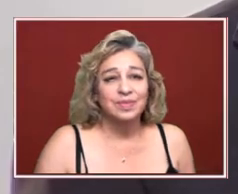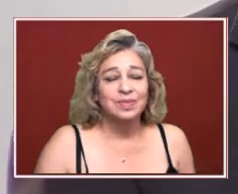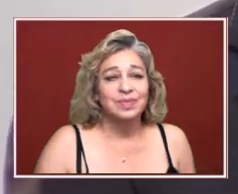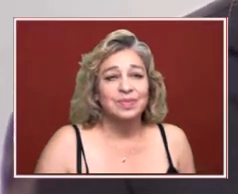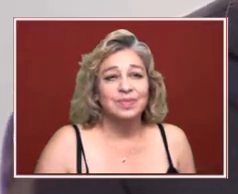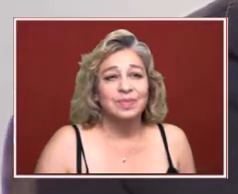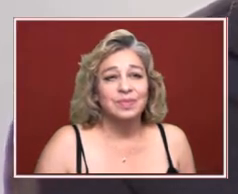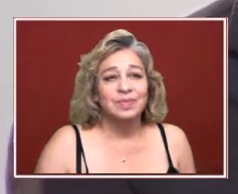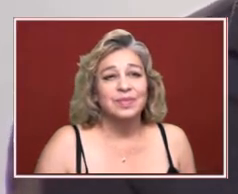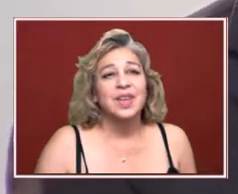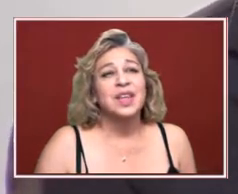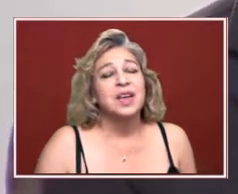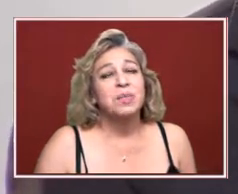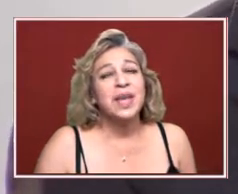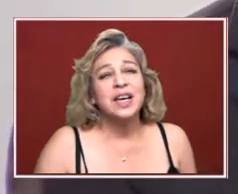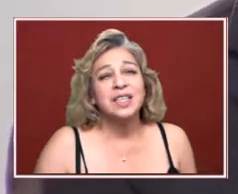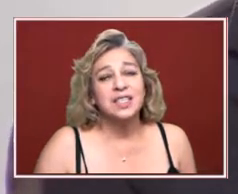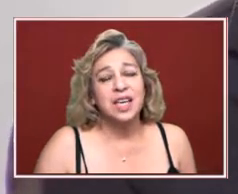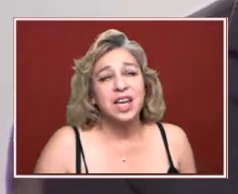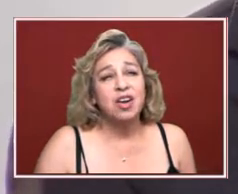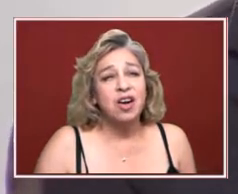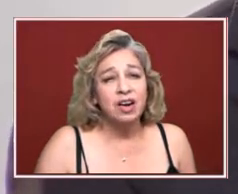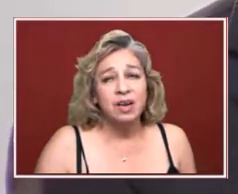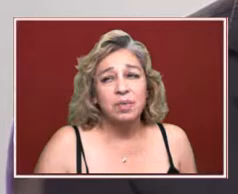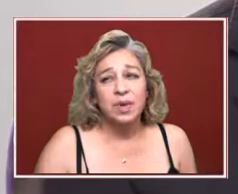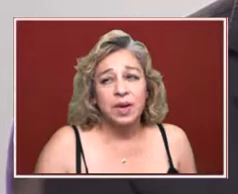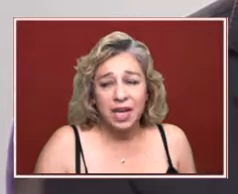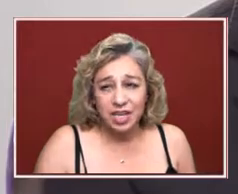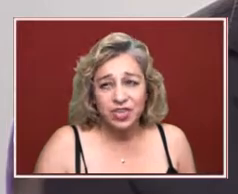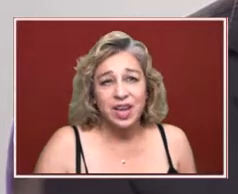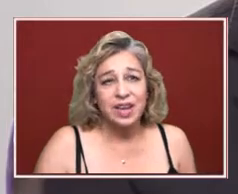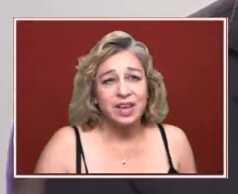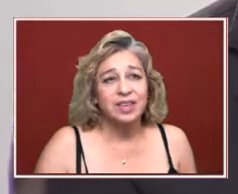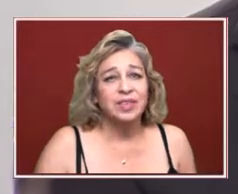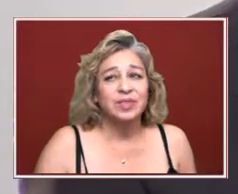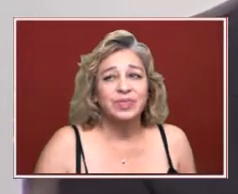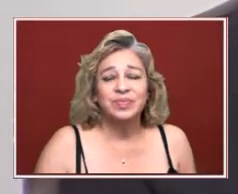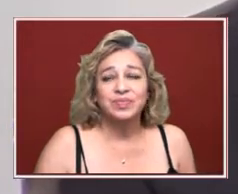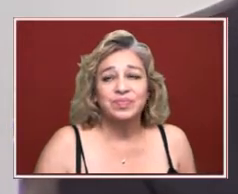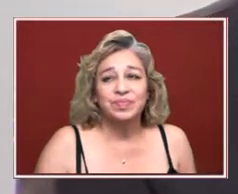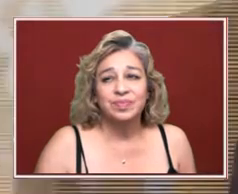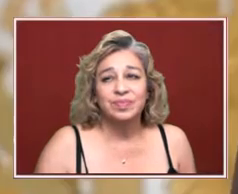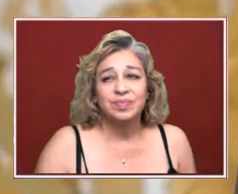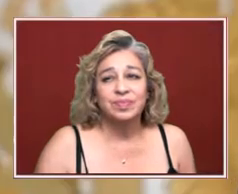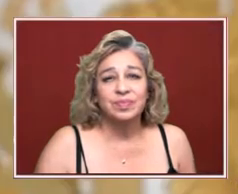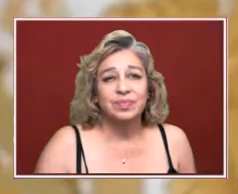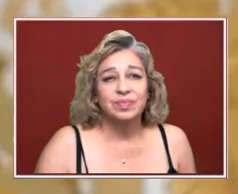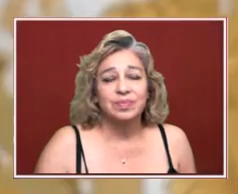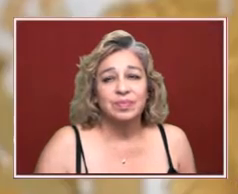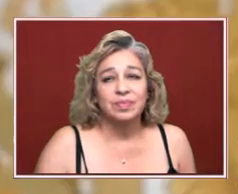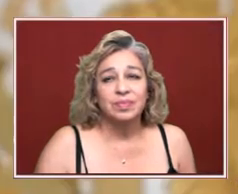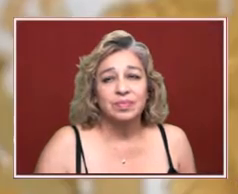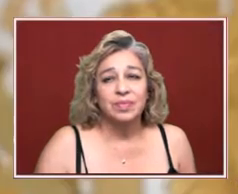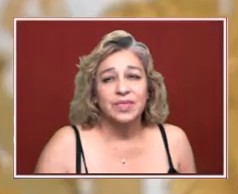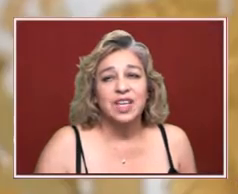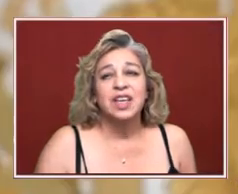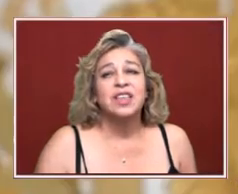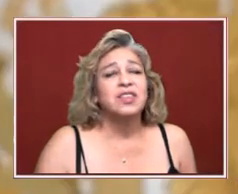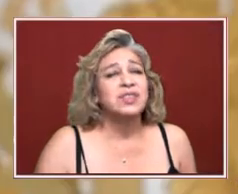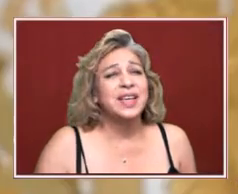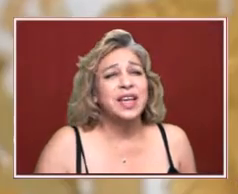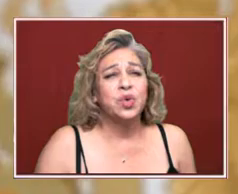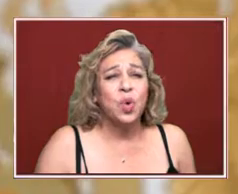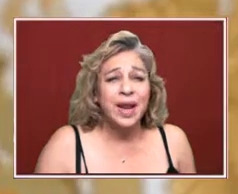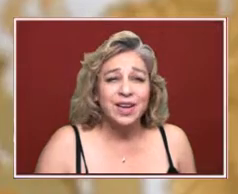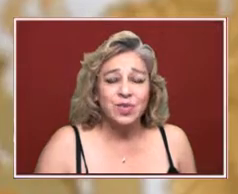en nuestro pueblo. Because in our country. Hay una gran reserva de valores.